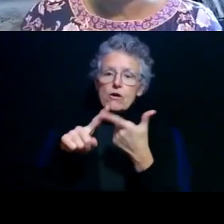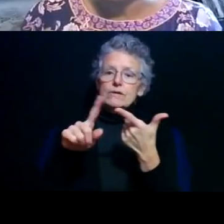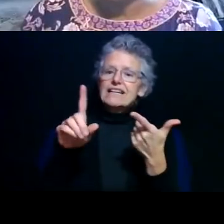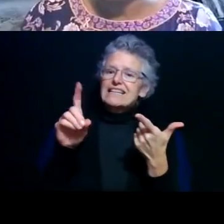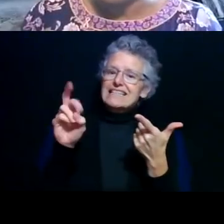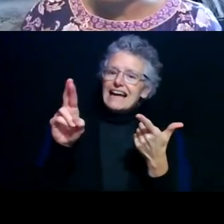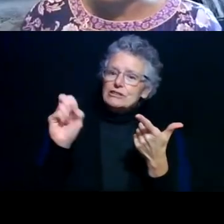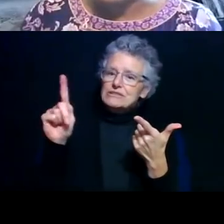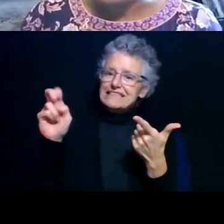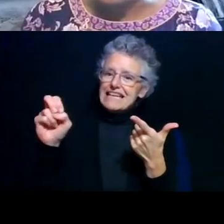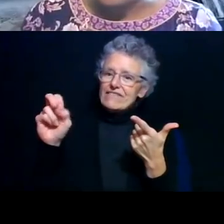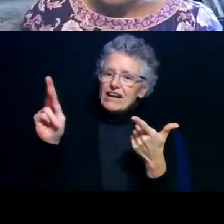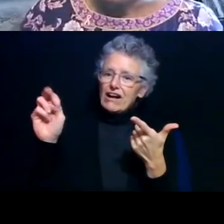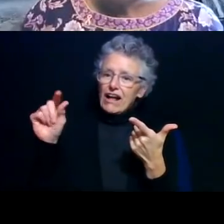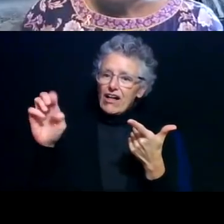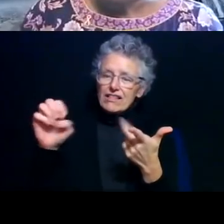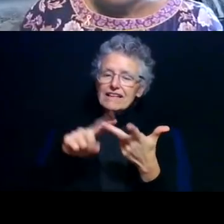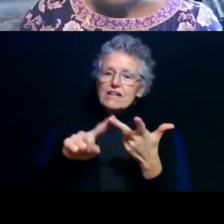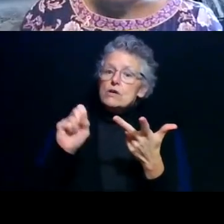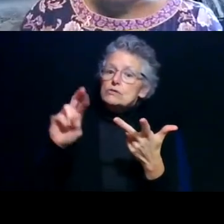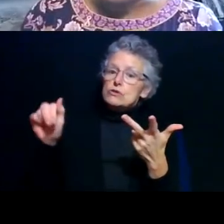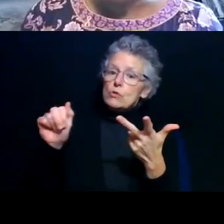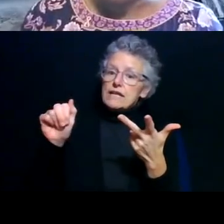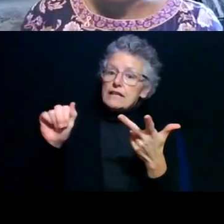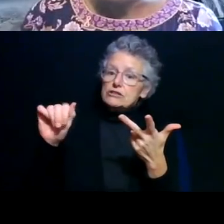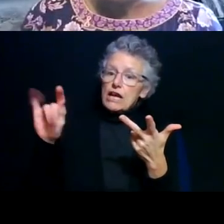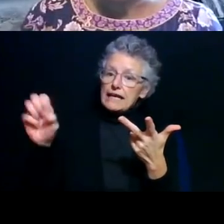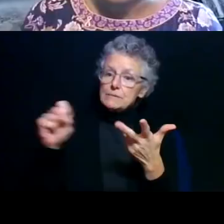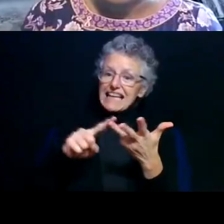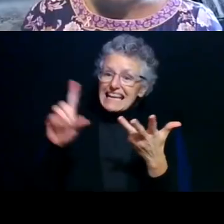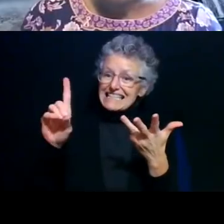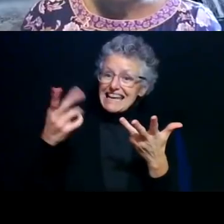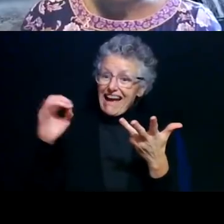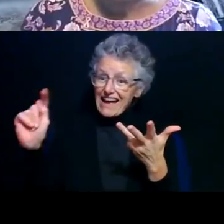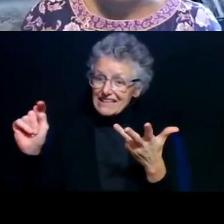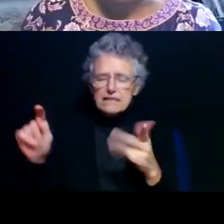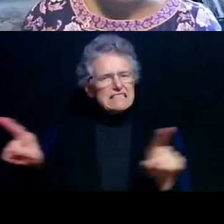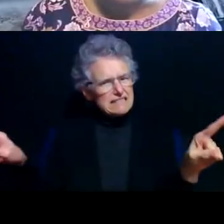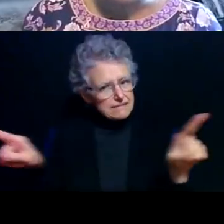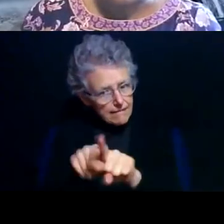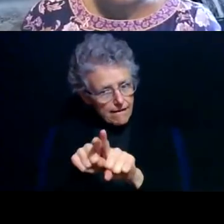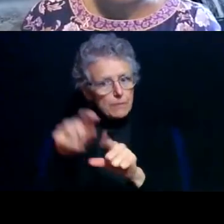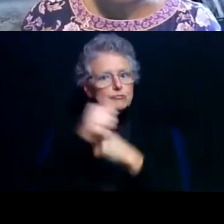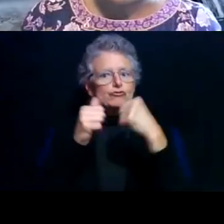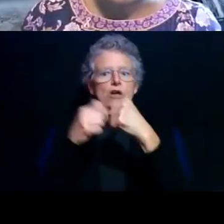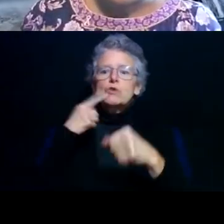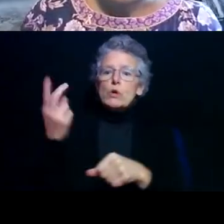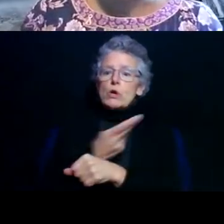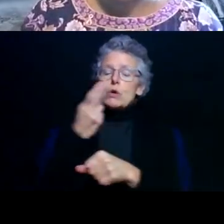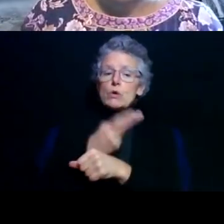Sonia Jacobs, and Dee Hunt. And I might also mention that this is the same structure that we use for